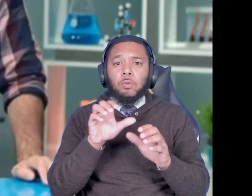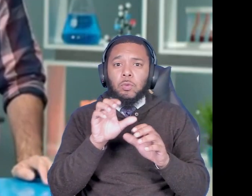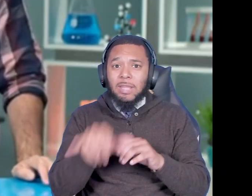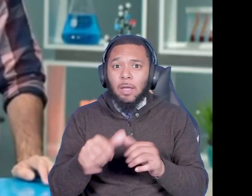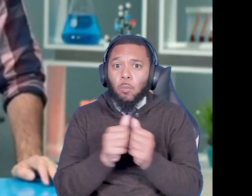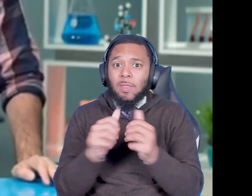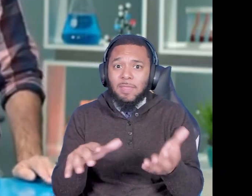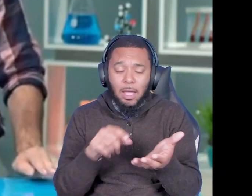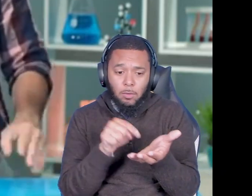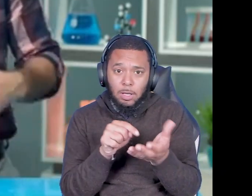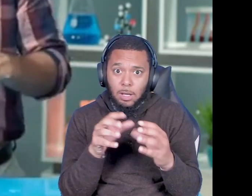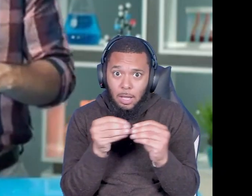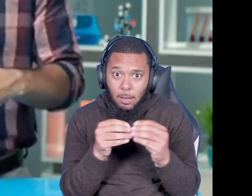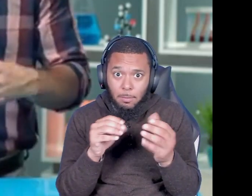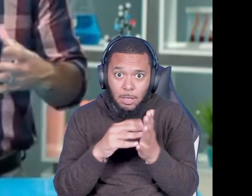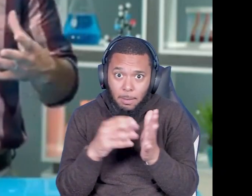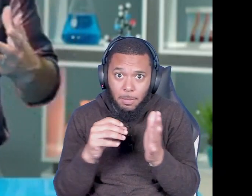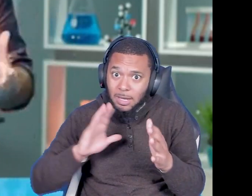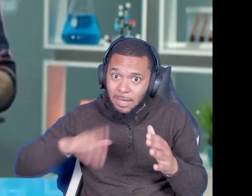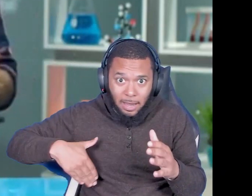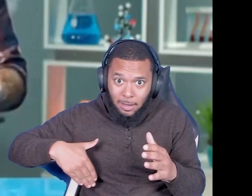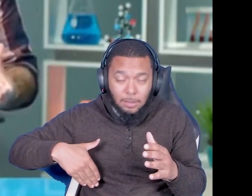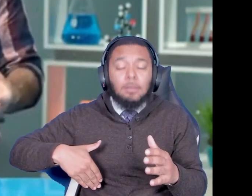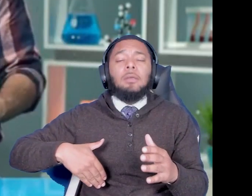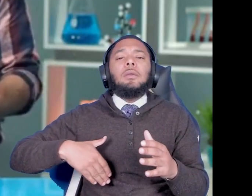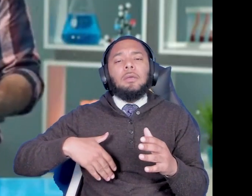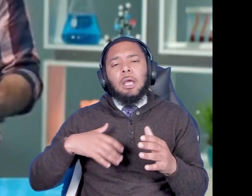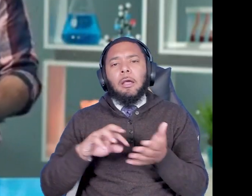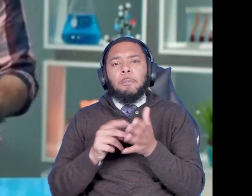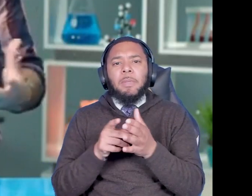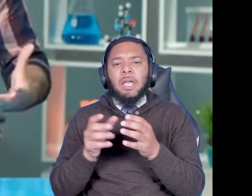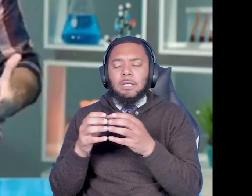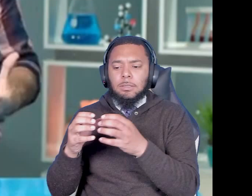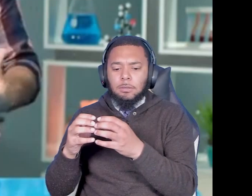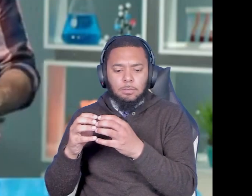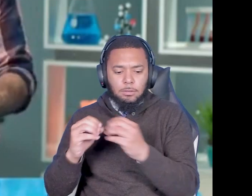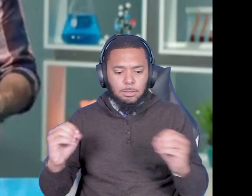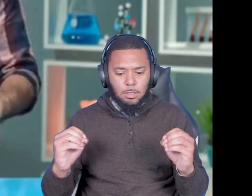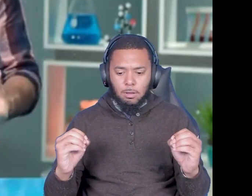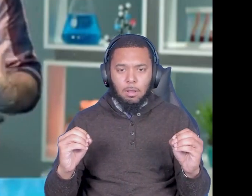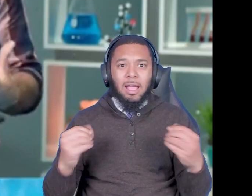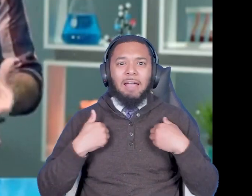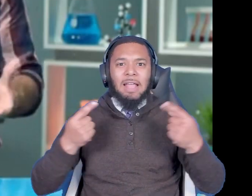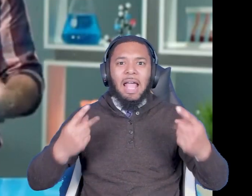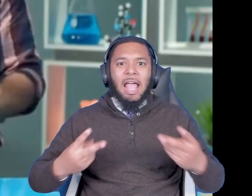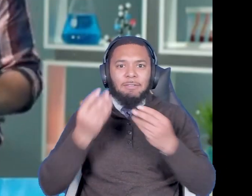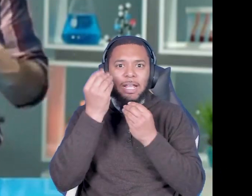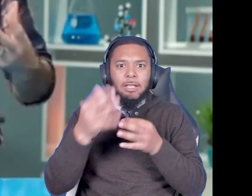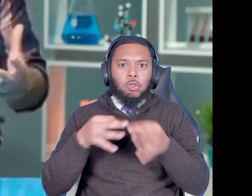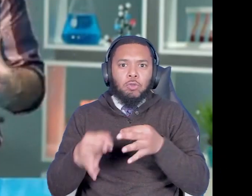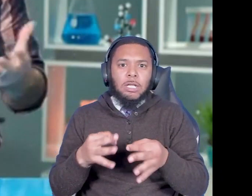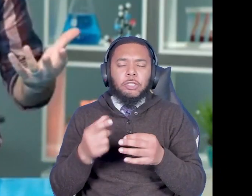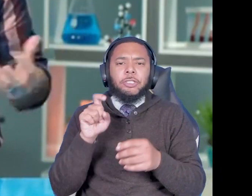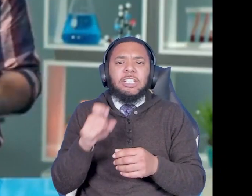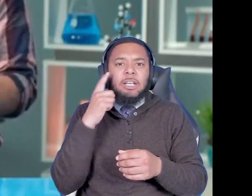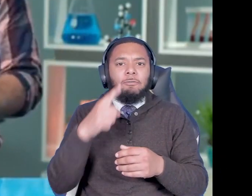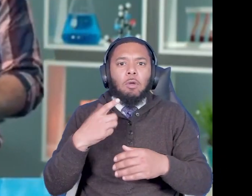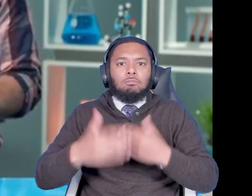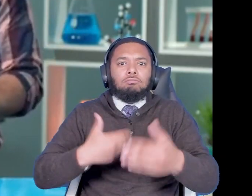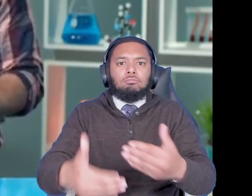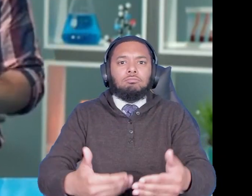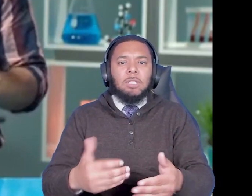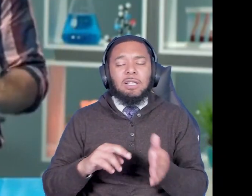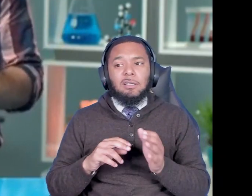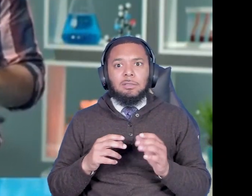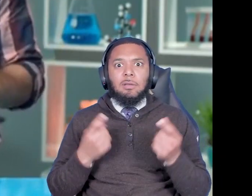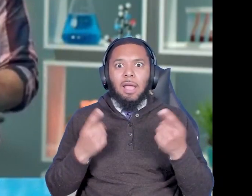and replicating everything inside of it, then we wind up with two cells. They each have half the instructions that they need, and the cells will